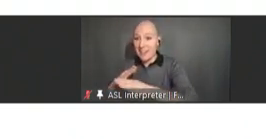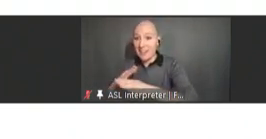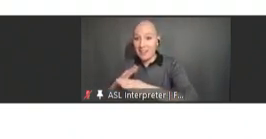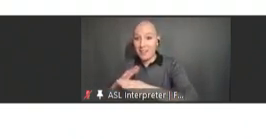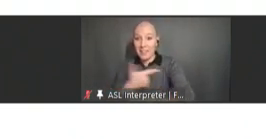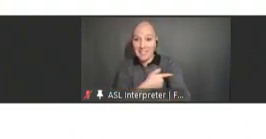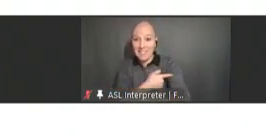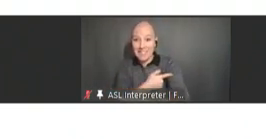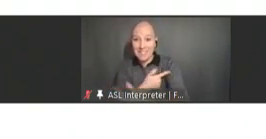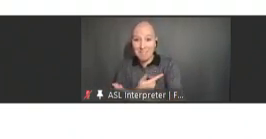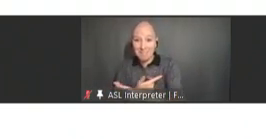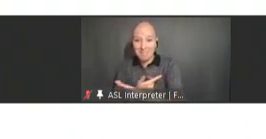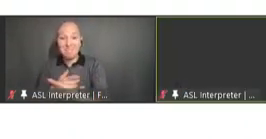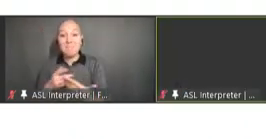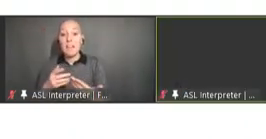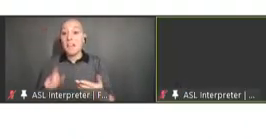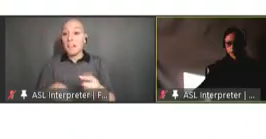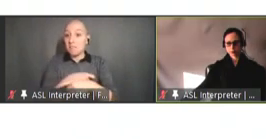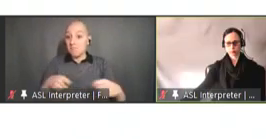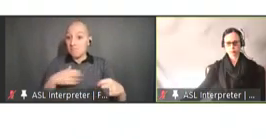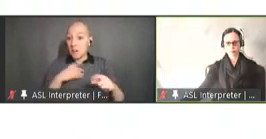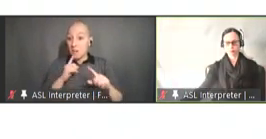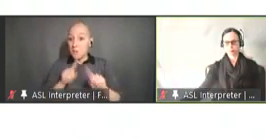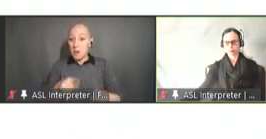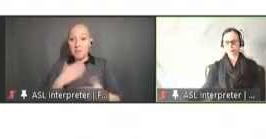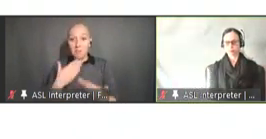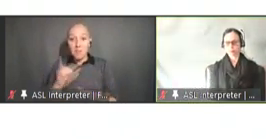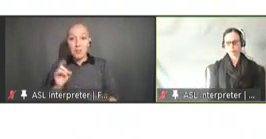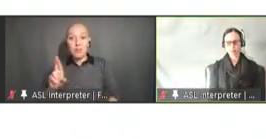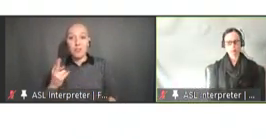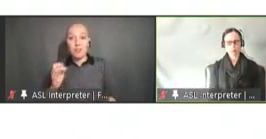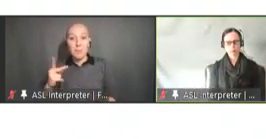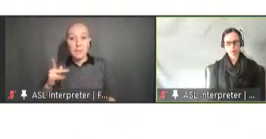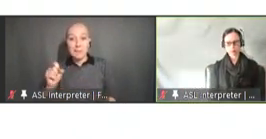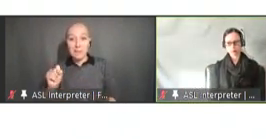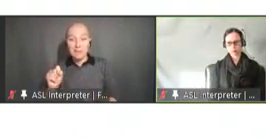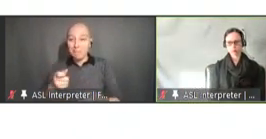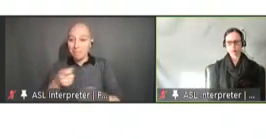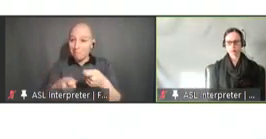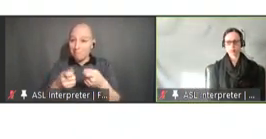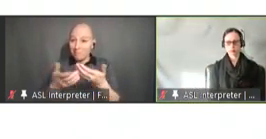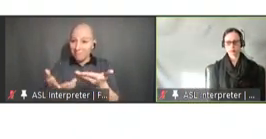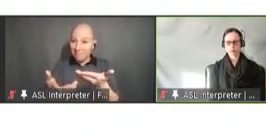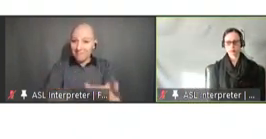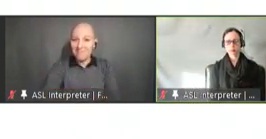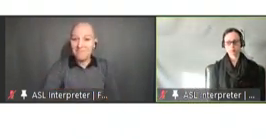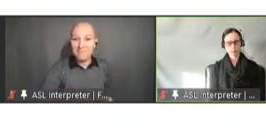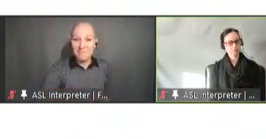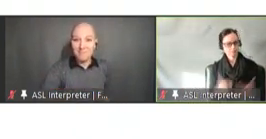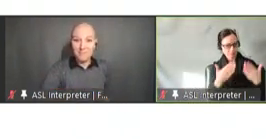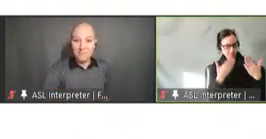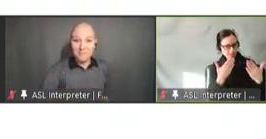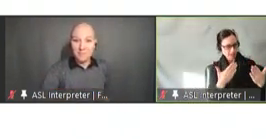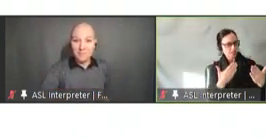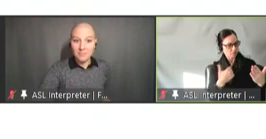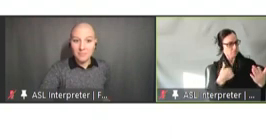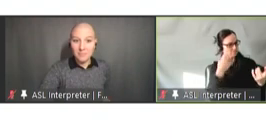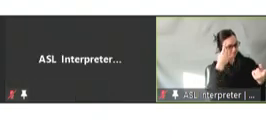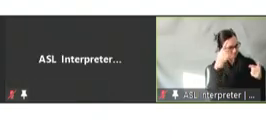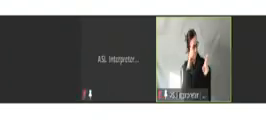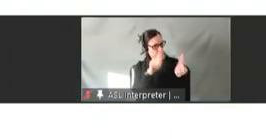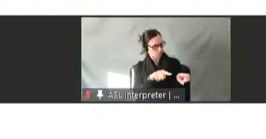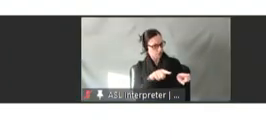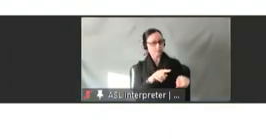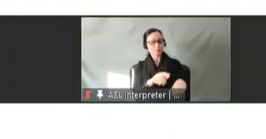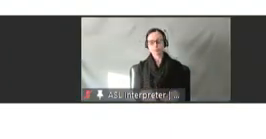my report. Thank you very much, Dr. Hopkins. Thank you, Melinda. I can't agree more about trying to catch up. Our